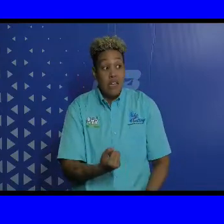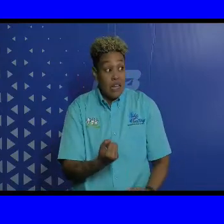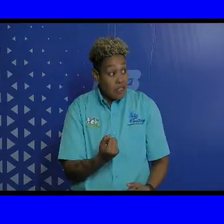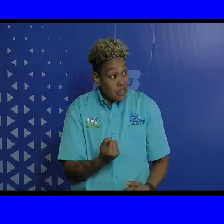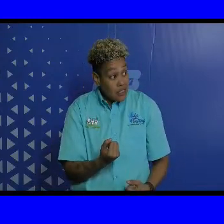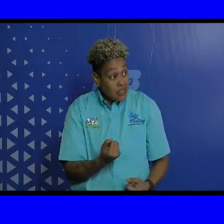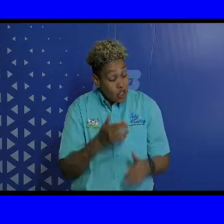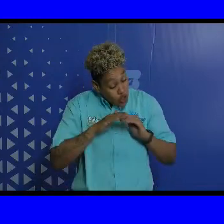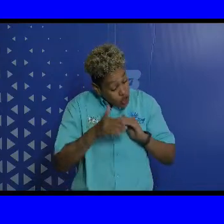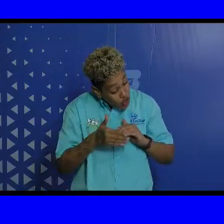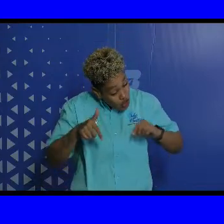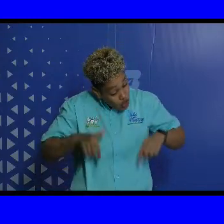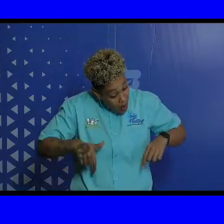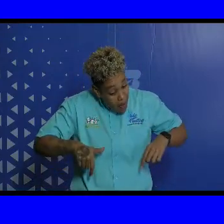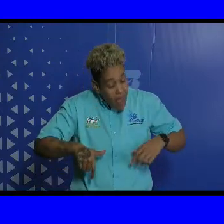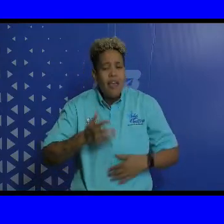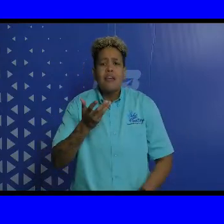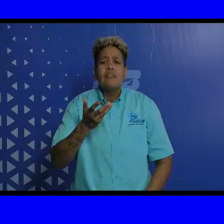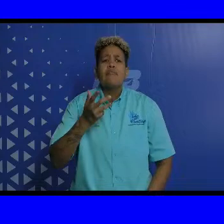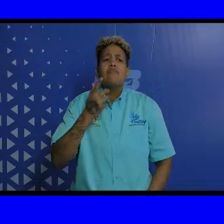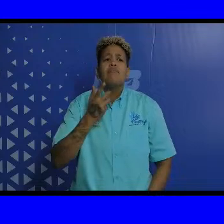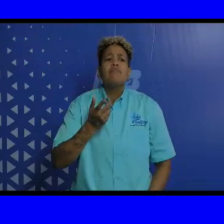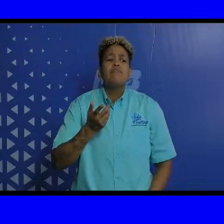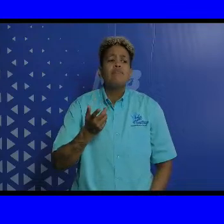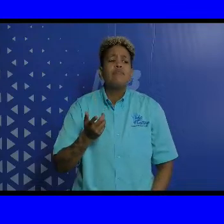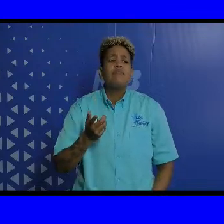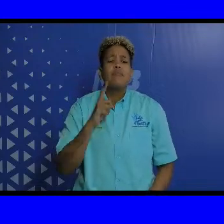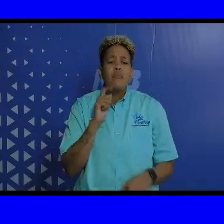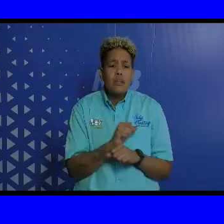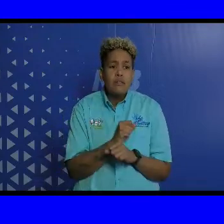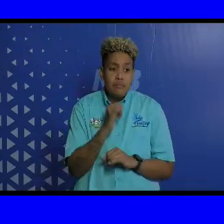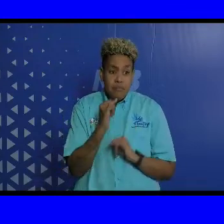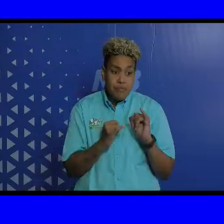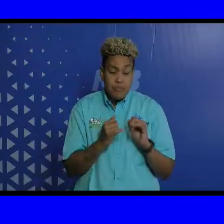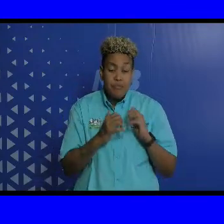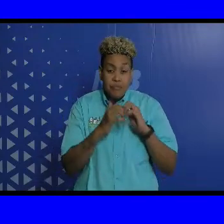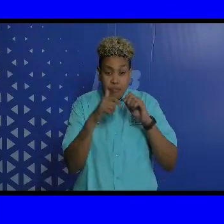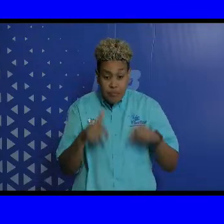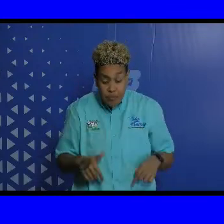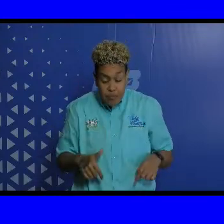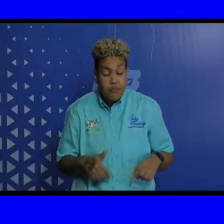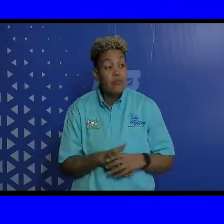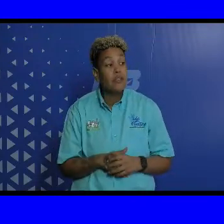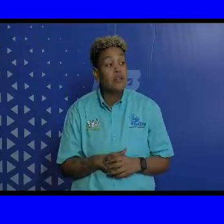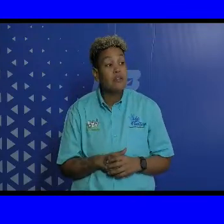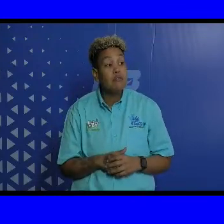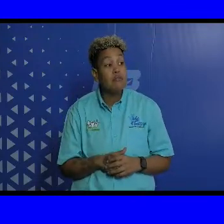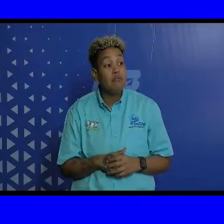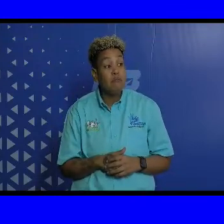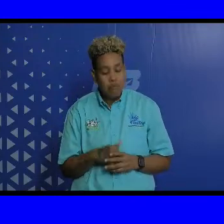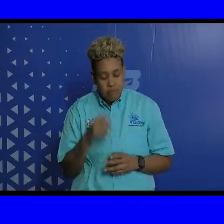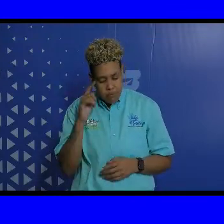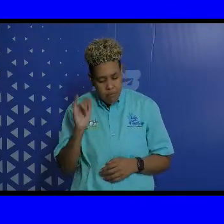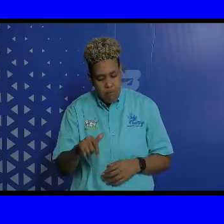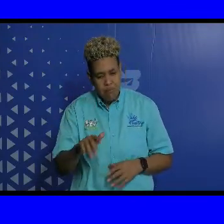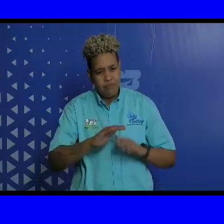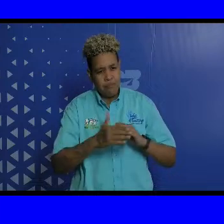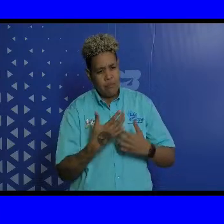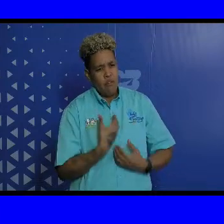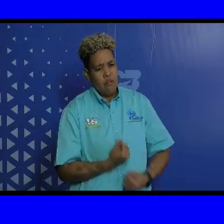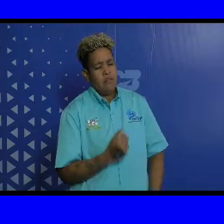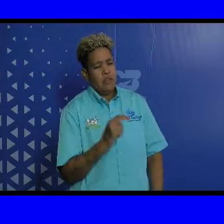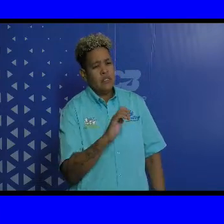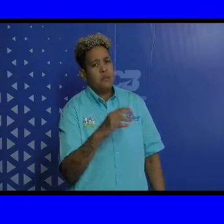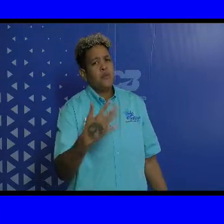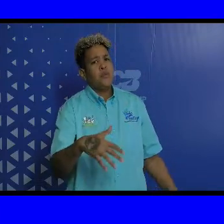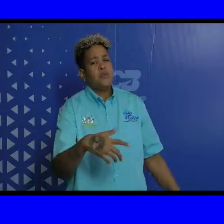that Jamaica has in the institution, and for that we are